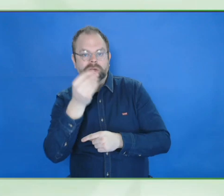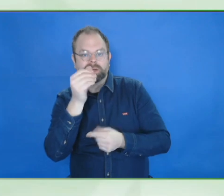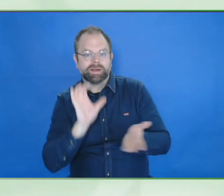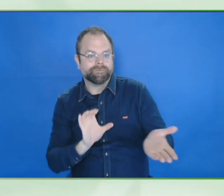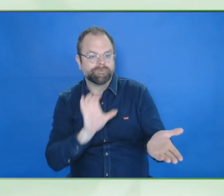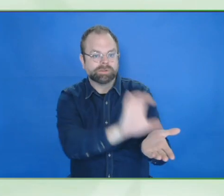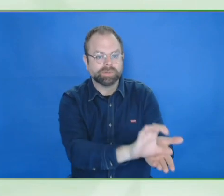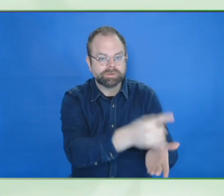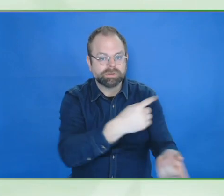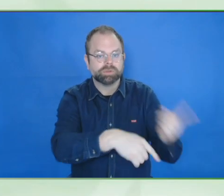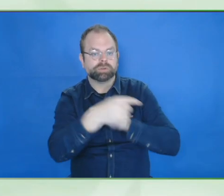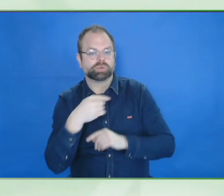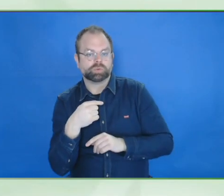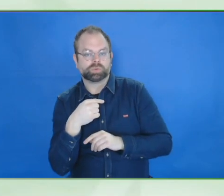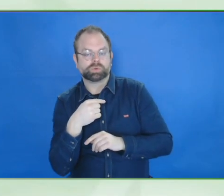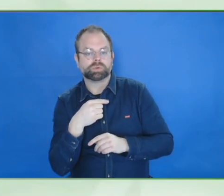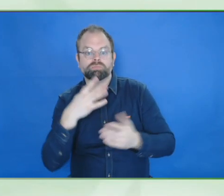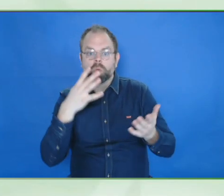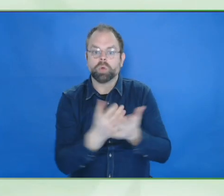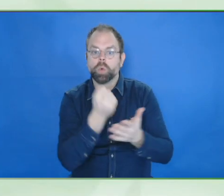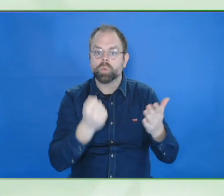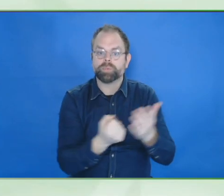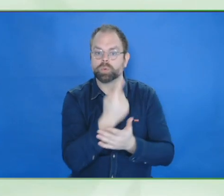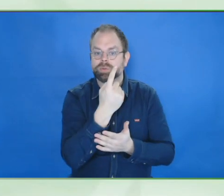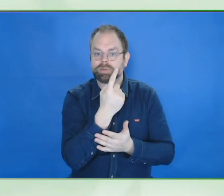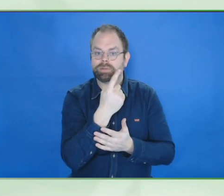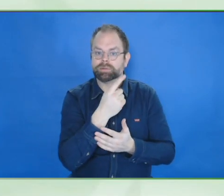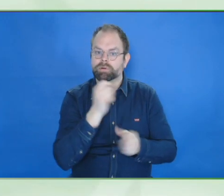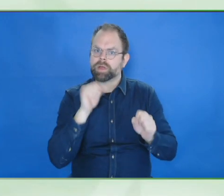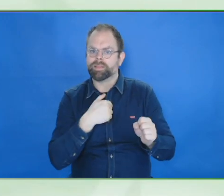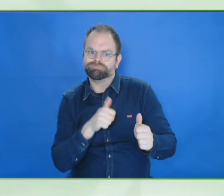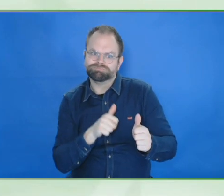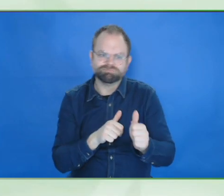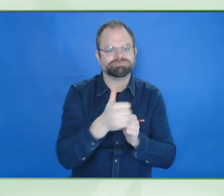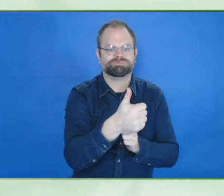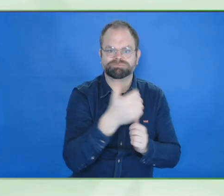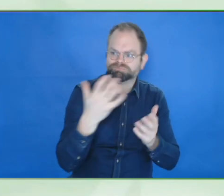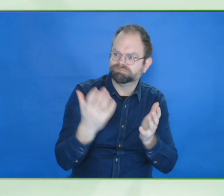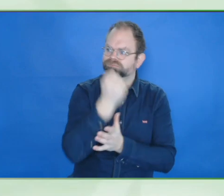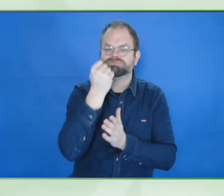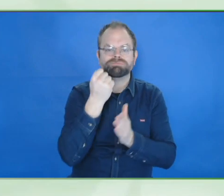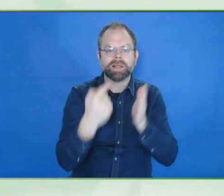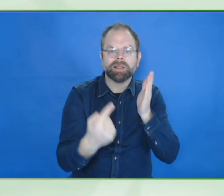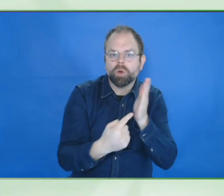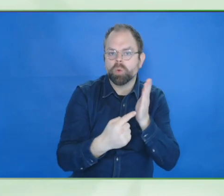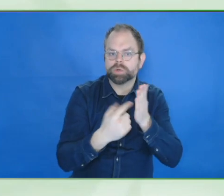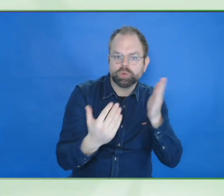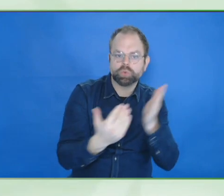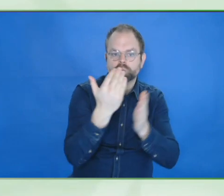else in the panel mentioned, iPhones created by your average person. When in fact, the technology that